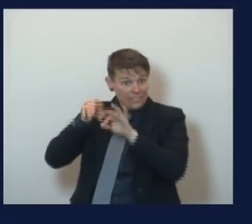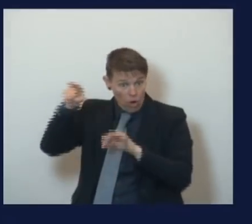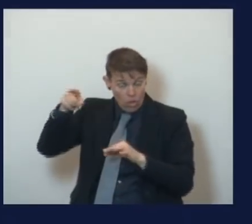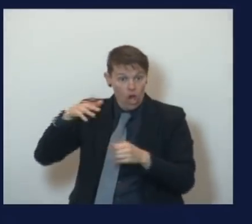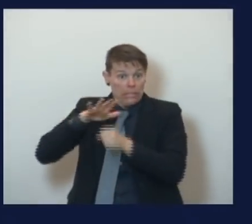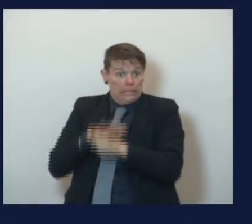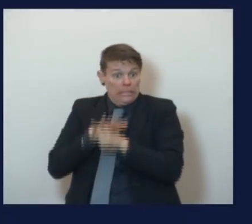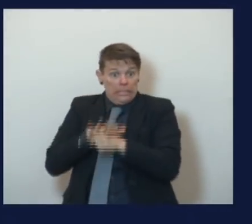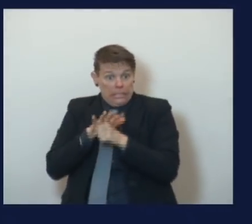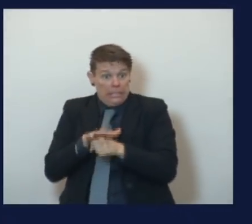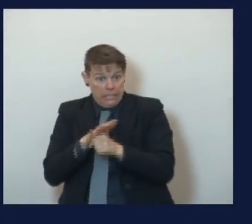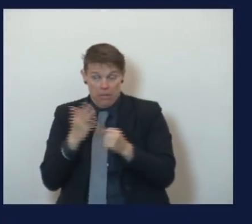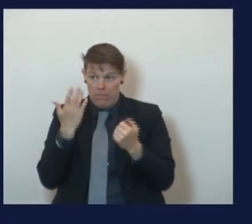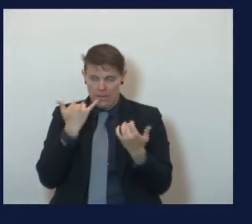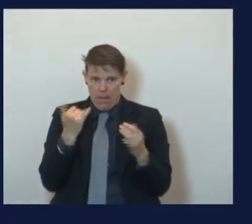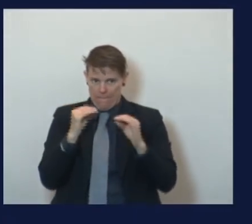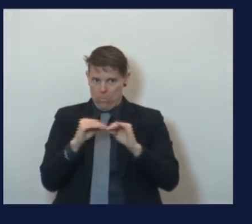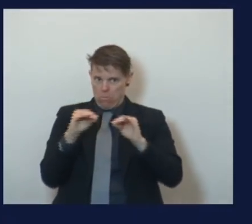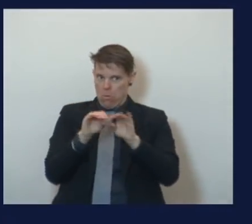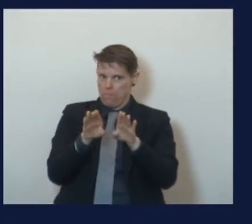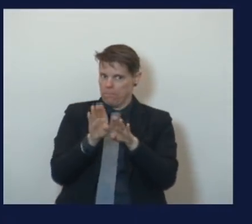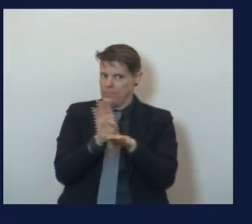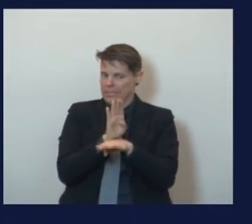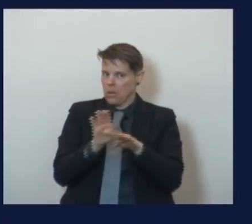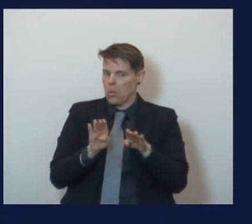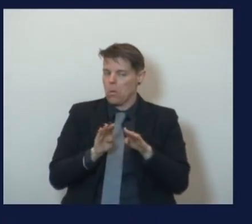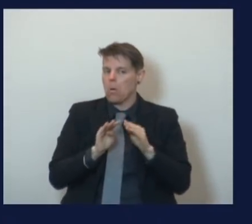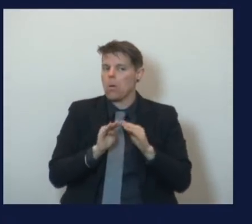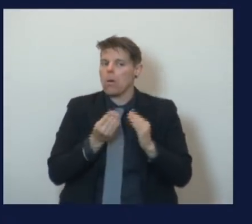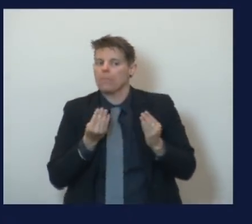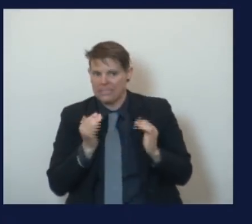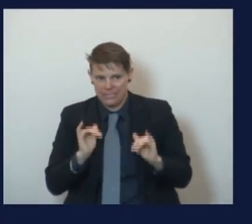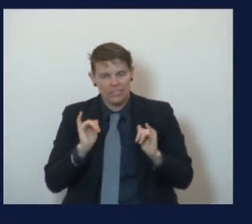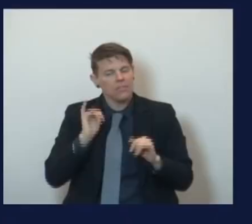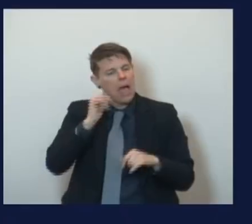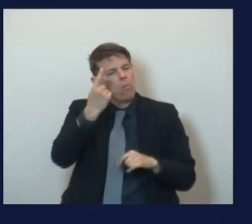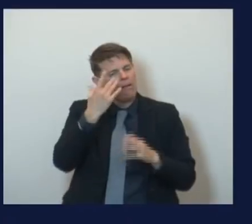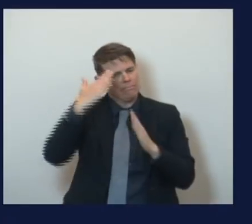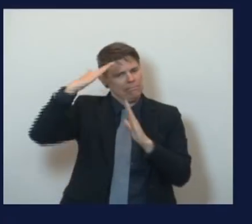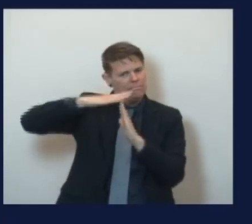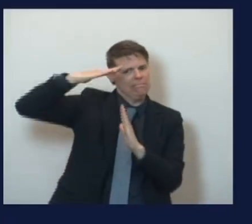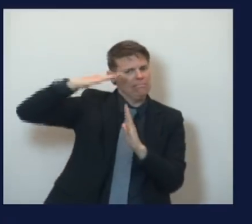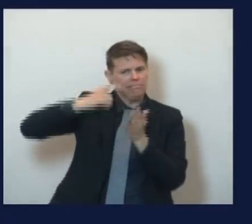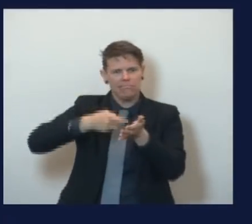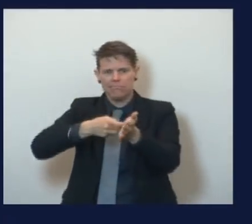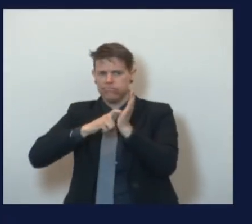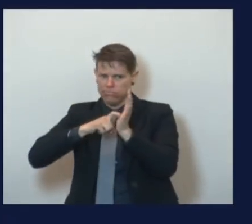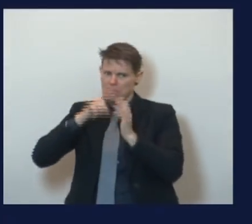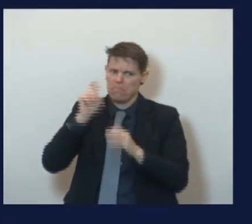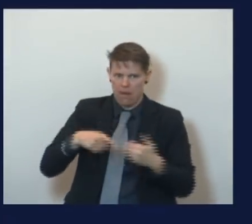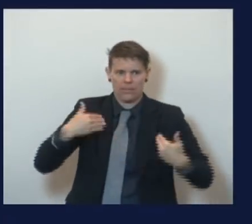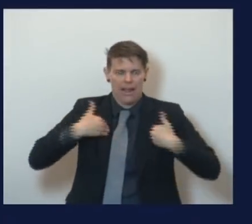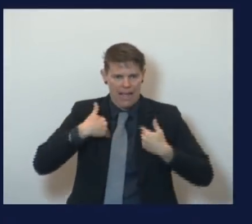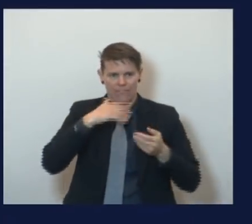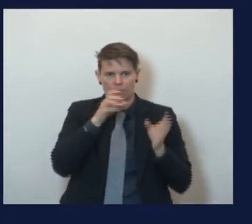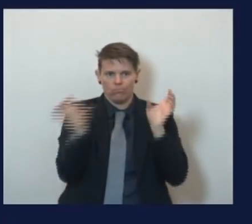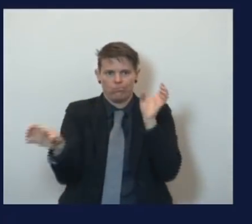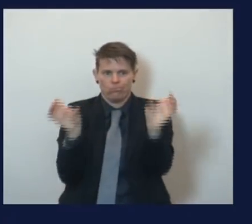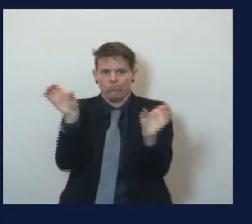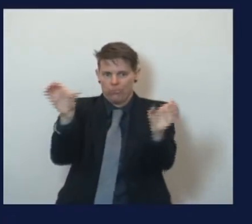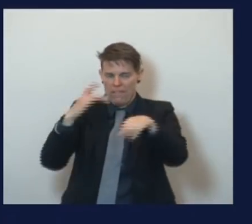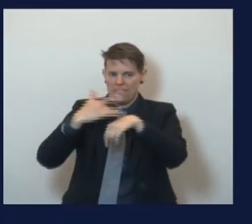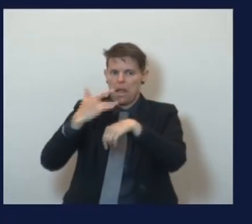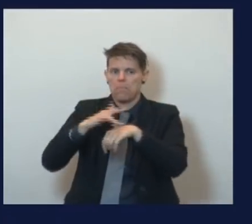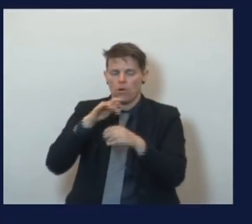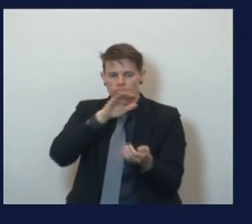up. This absolutely has to be one of those required aspects. If you can, we are highly